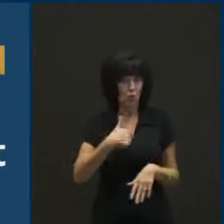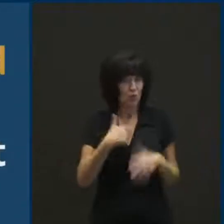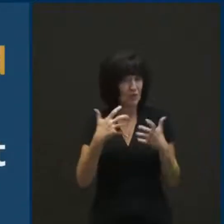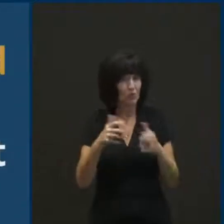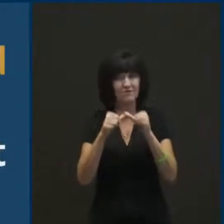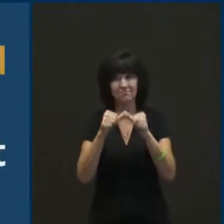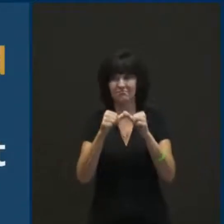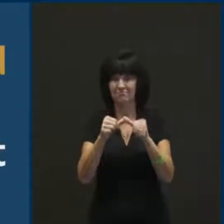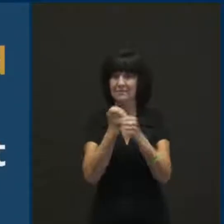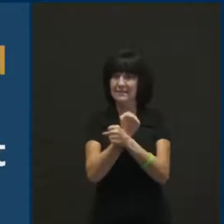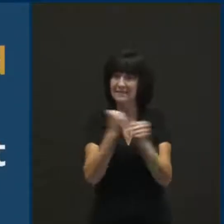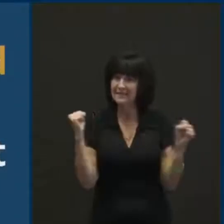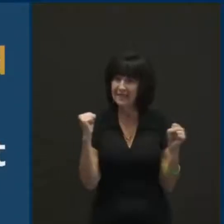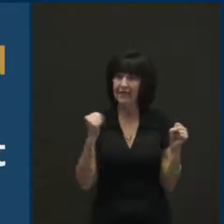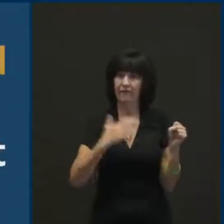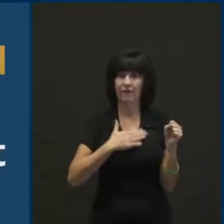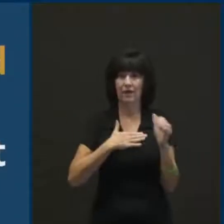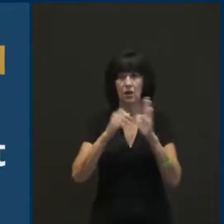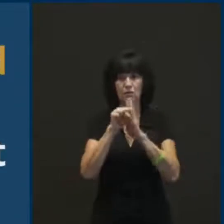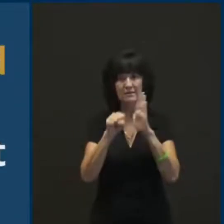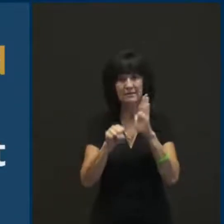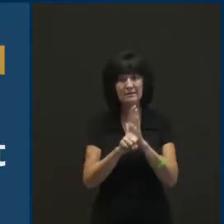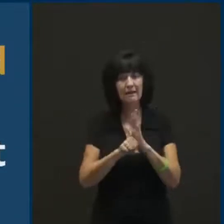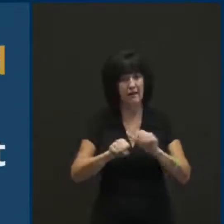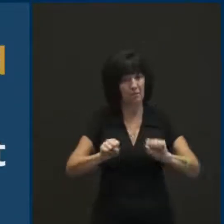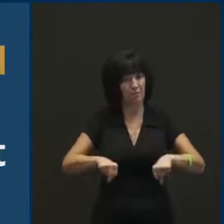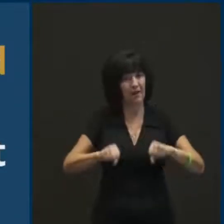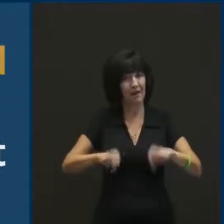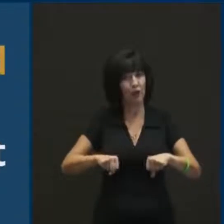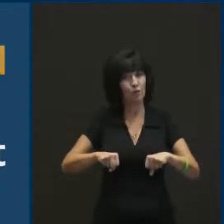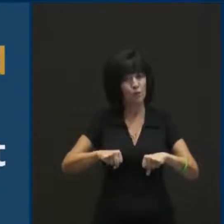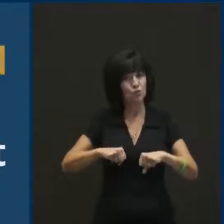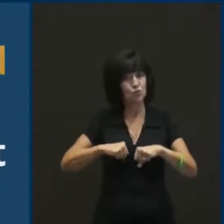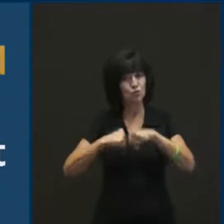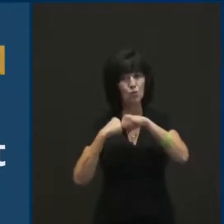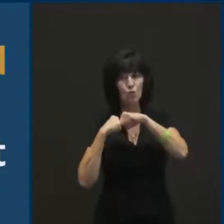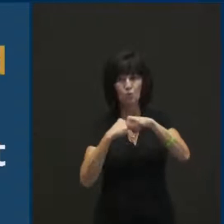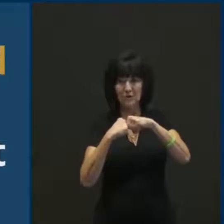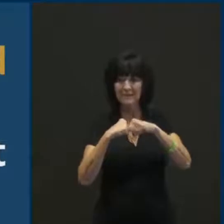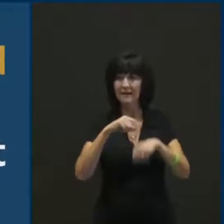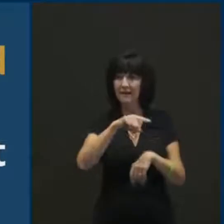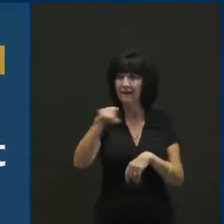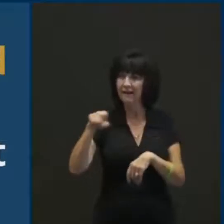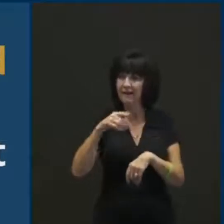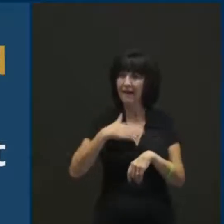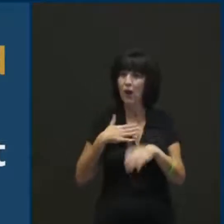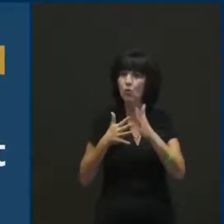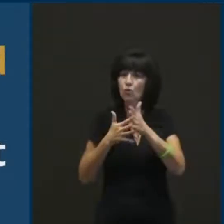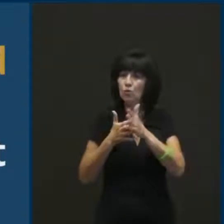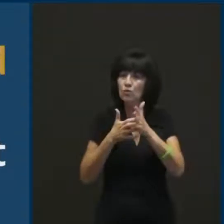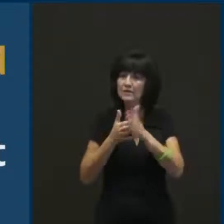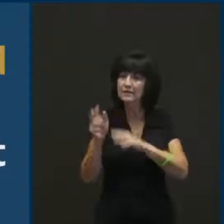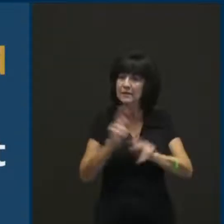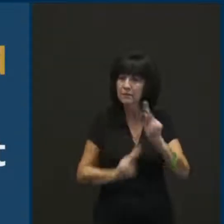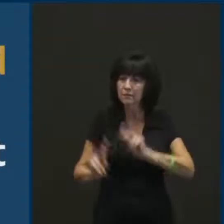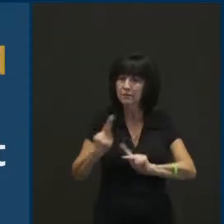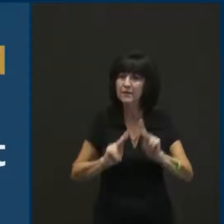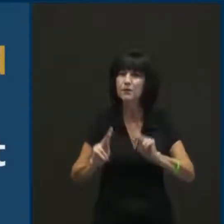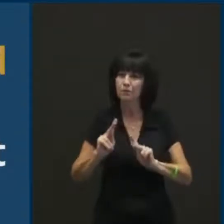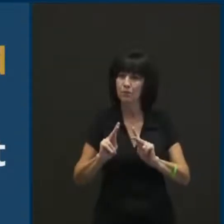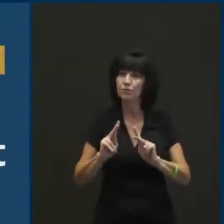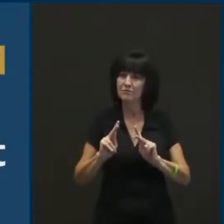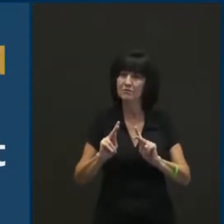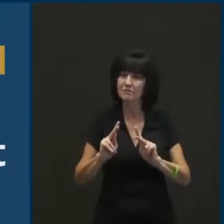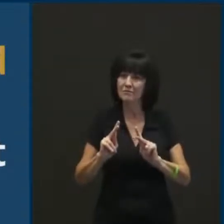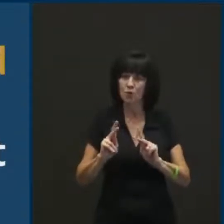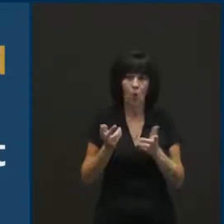safe here in our state and be able to protect our vulnerable populations from COVID-19 in what